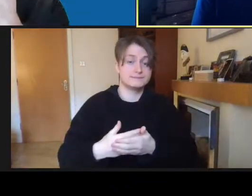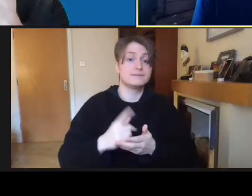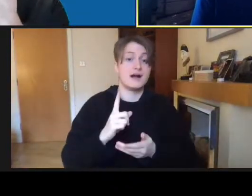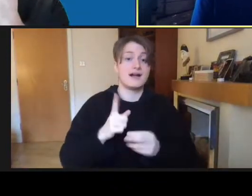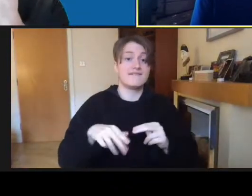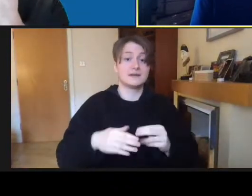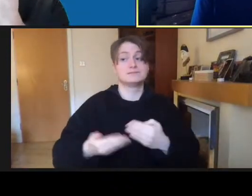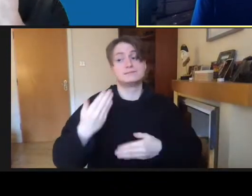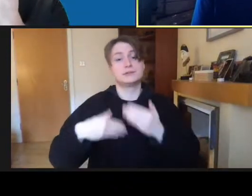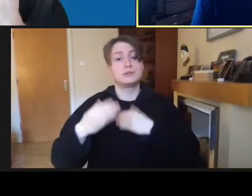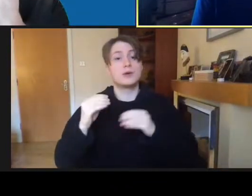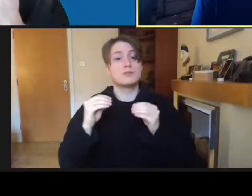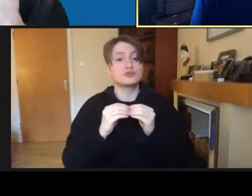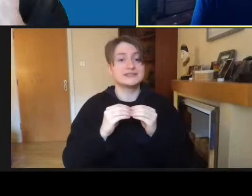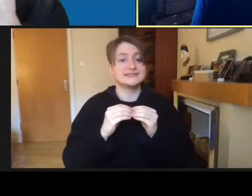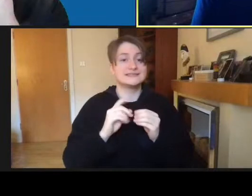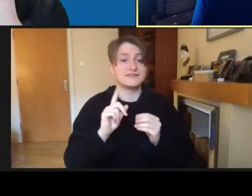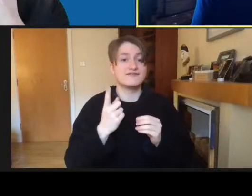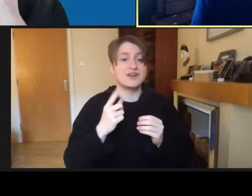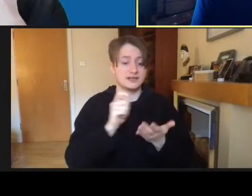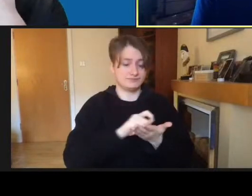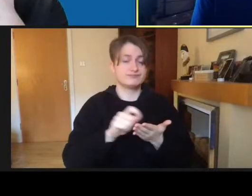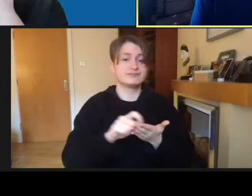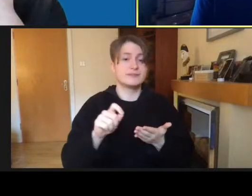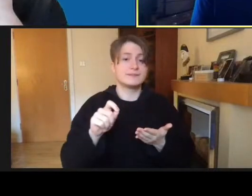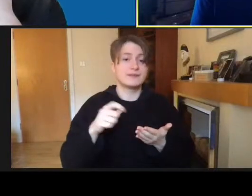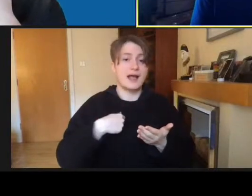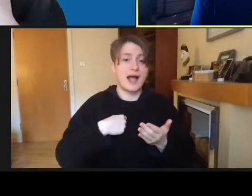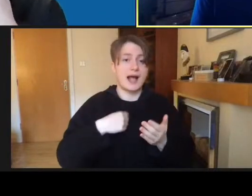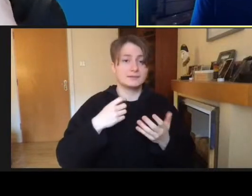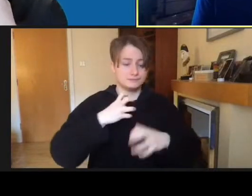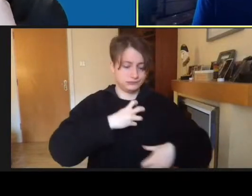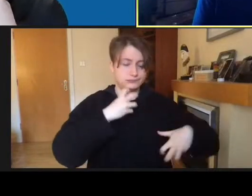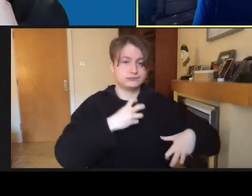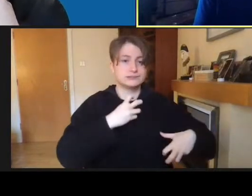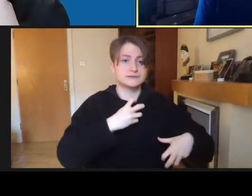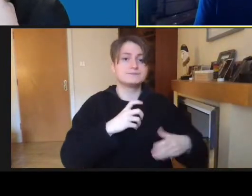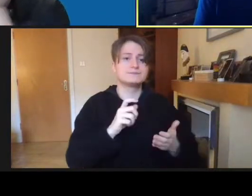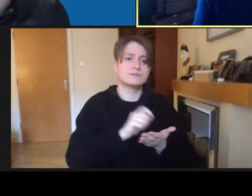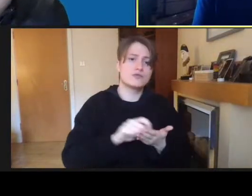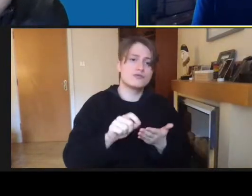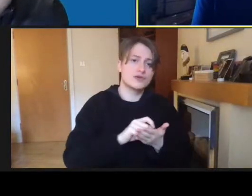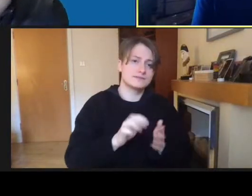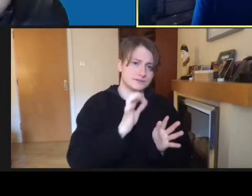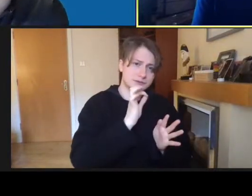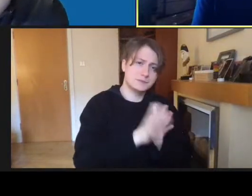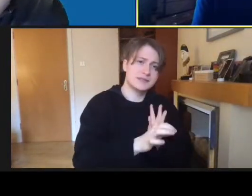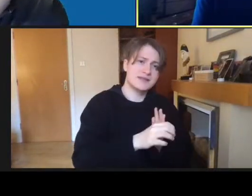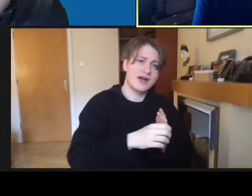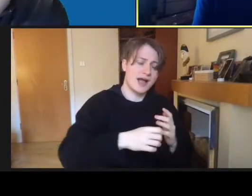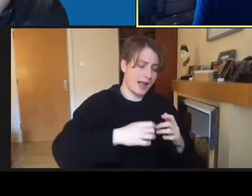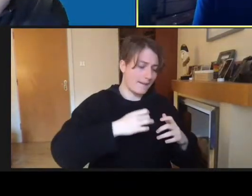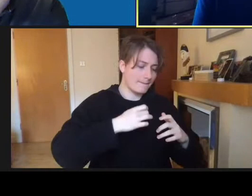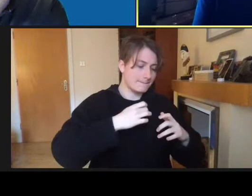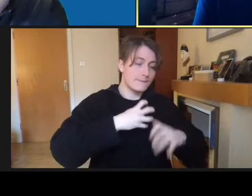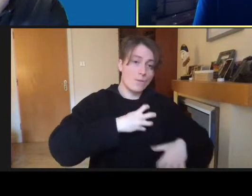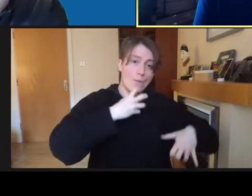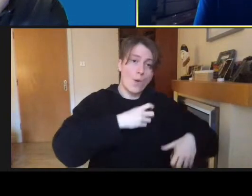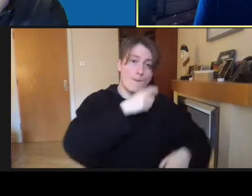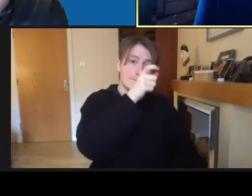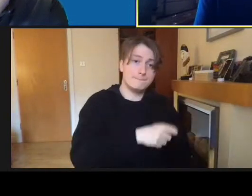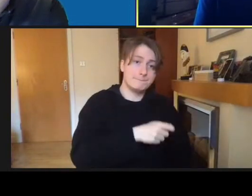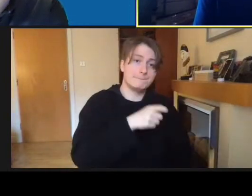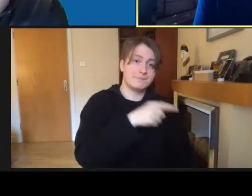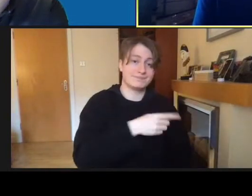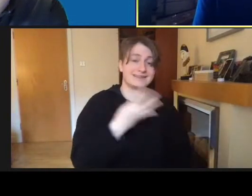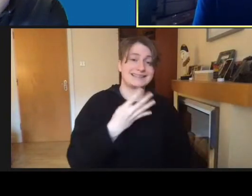piece I played, the Britten Serenade. Of course, this was written for the great horn player Dennis Brain in the 1940s. And at the time,